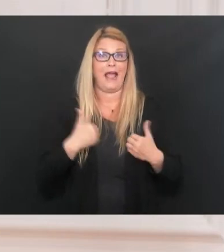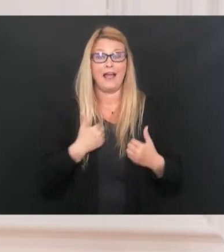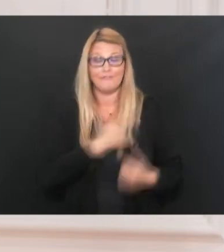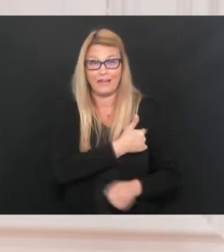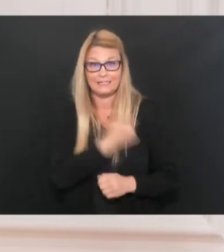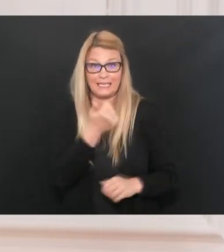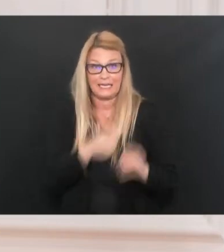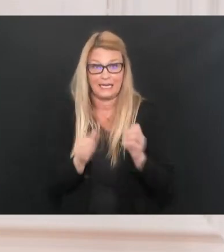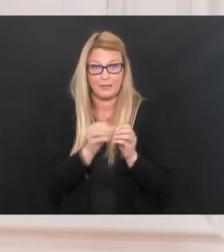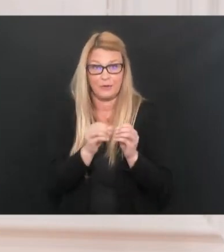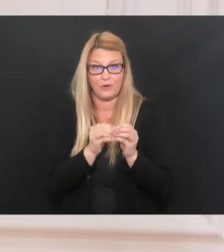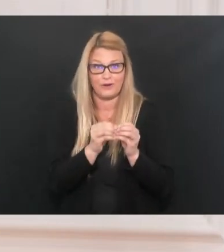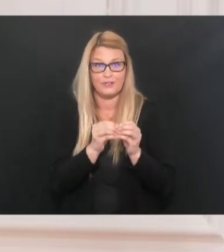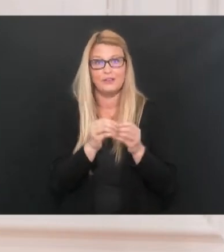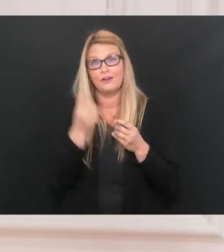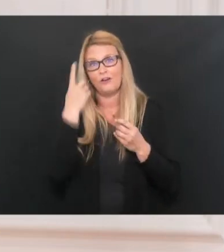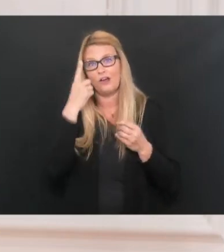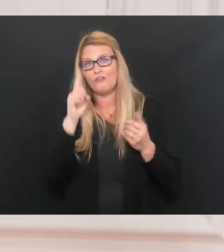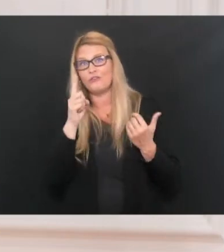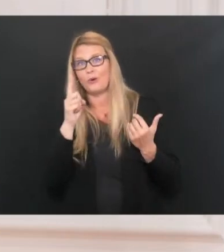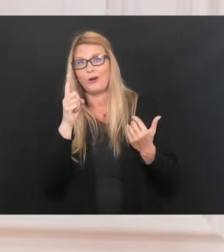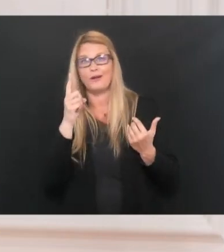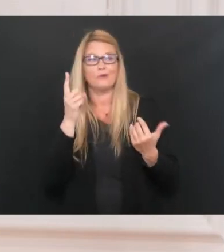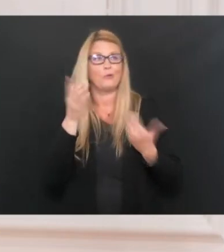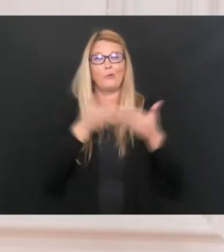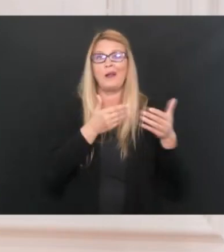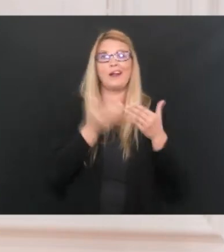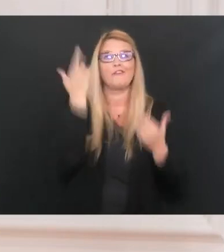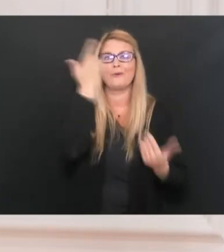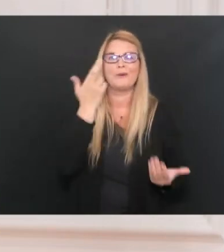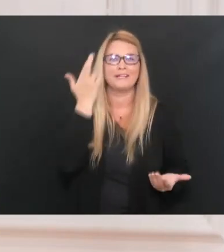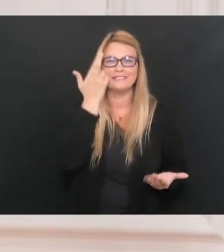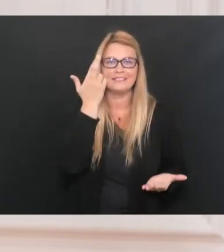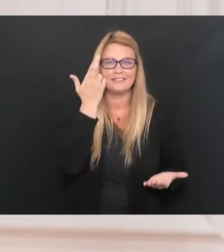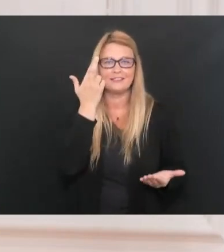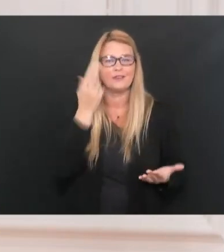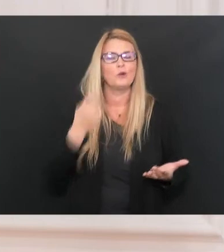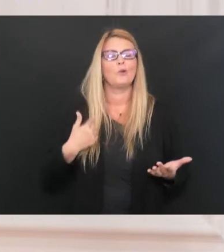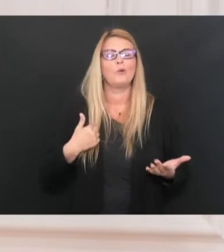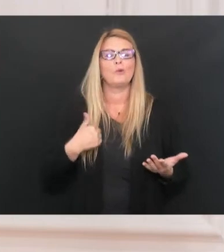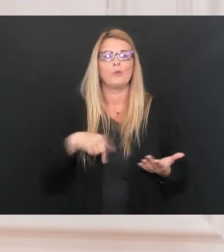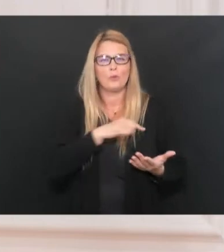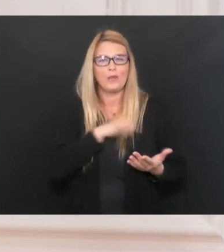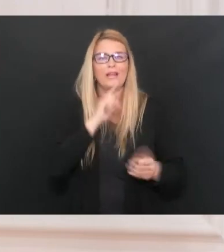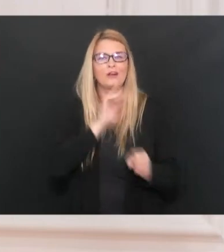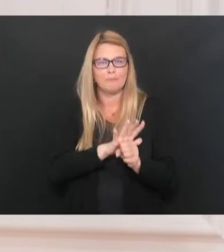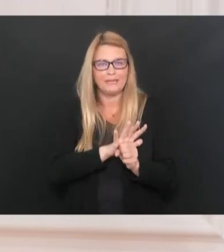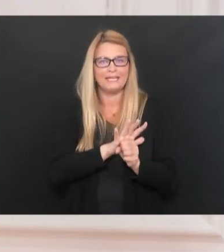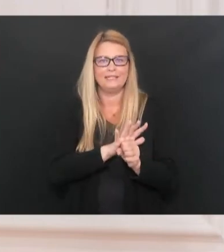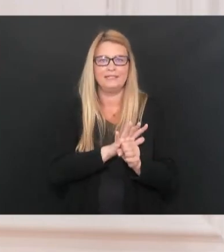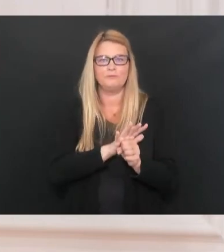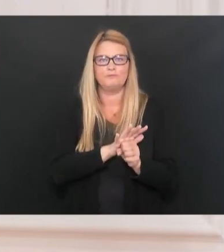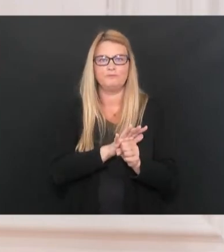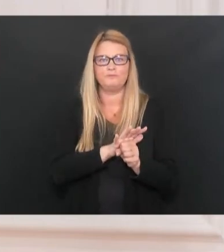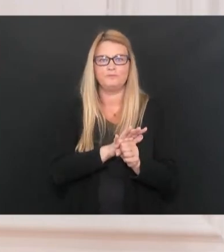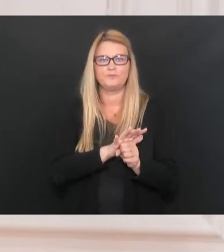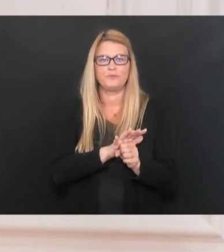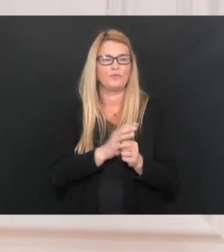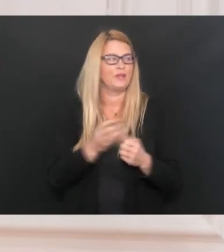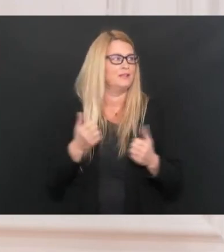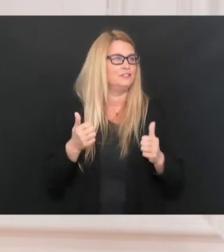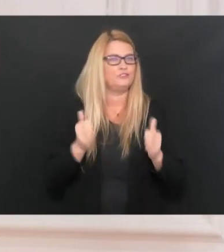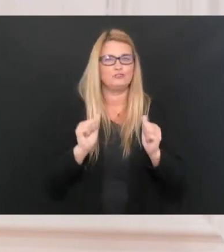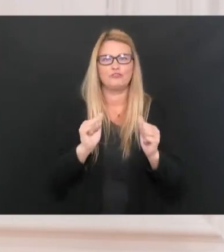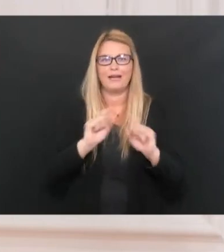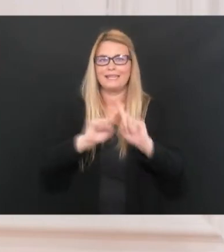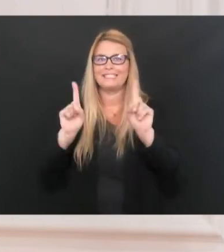become vaccinated for perhaps a variety of reasons. And we are committed to trying many, many